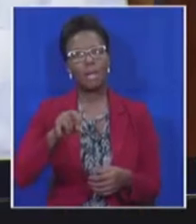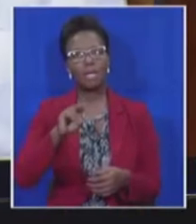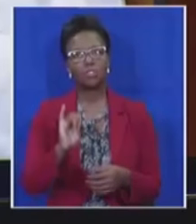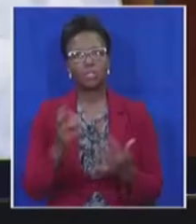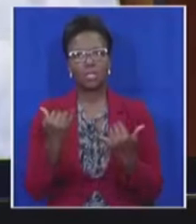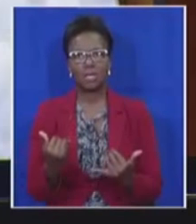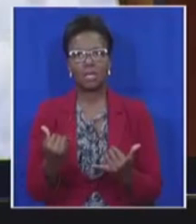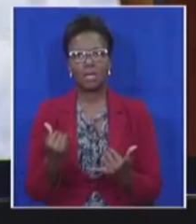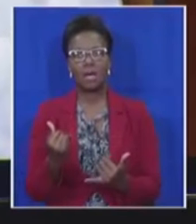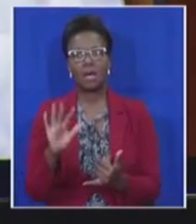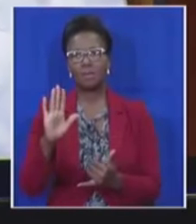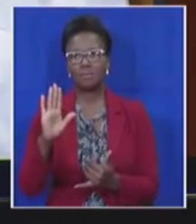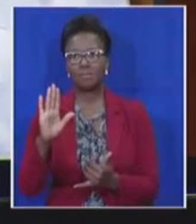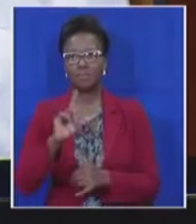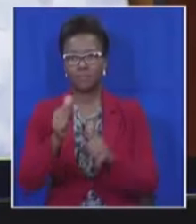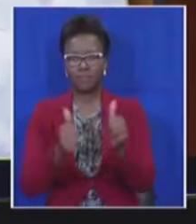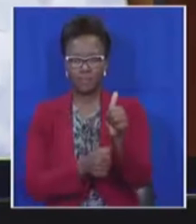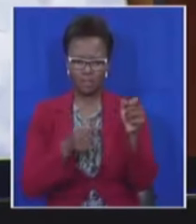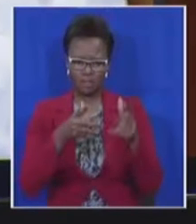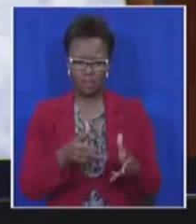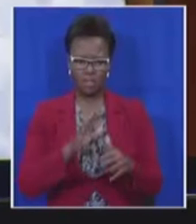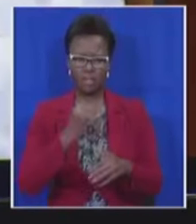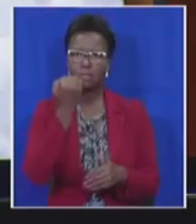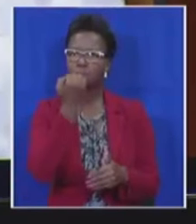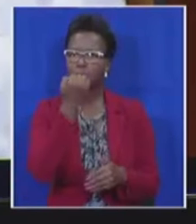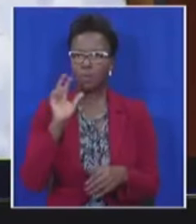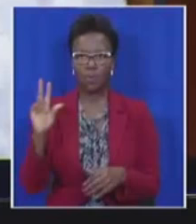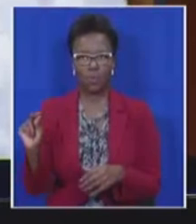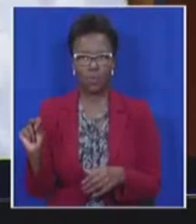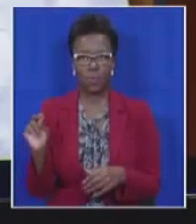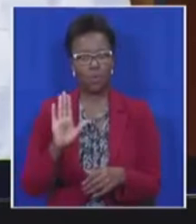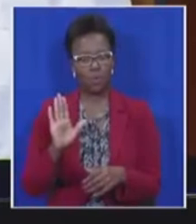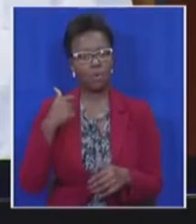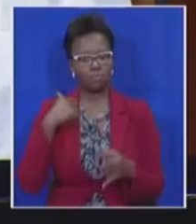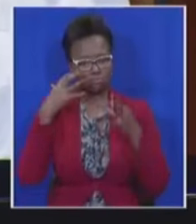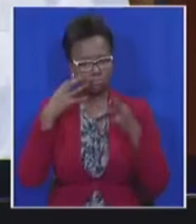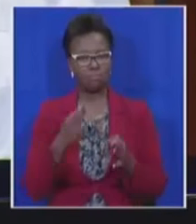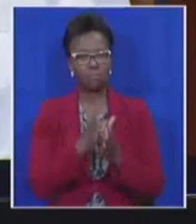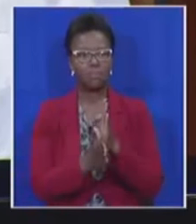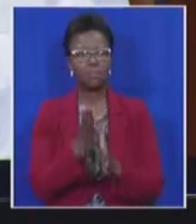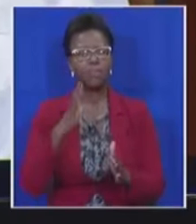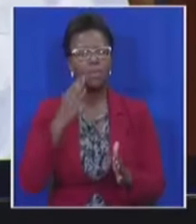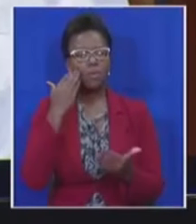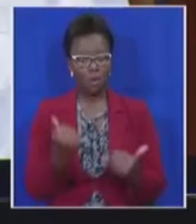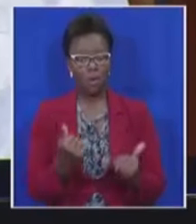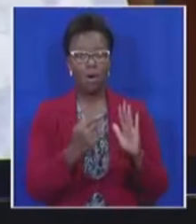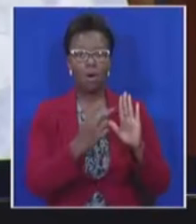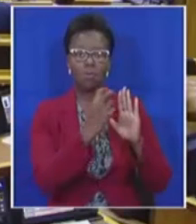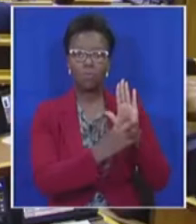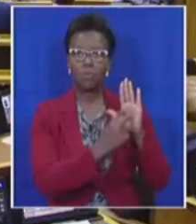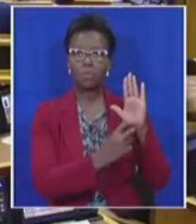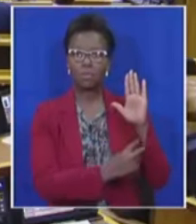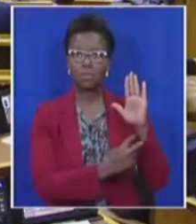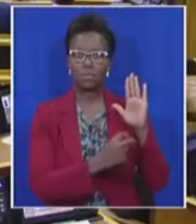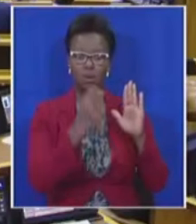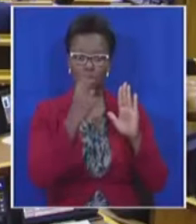Honourable Malachi. Deputy Speaker, may I address you before you rule? No. Deputy Speaker. Let me rule. Because there's conventions in this House that we have rules. Yeah.